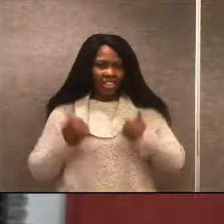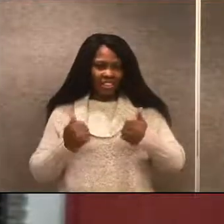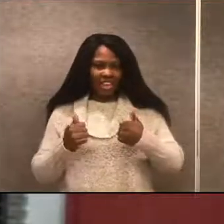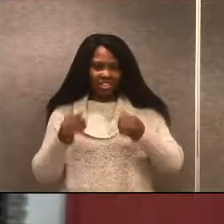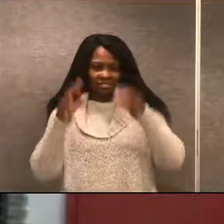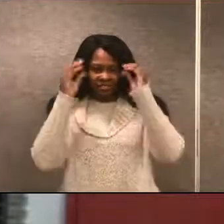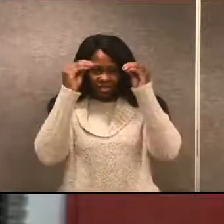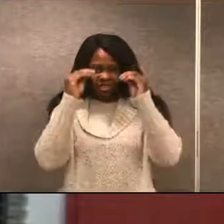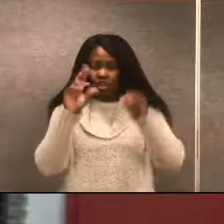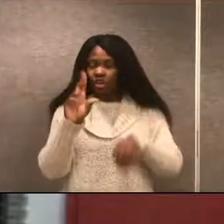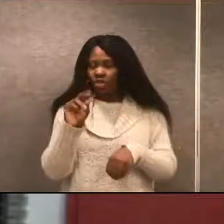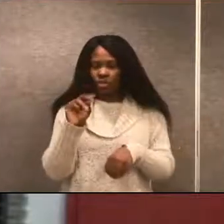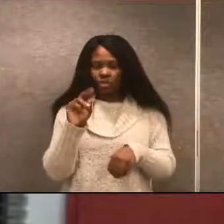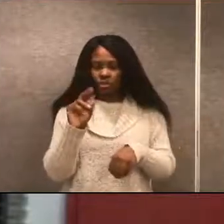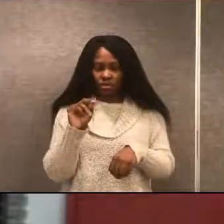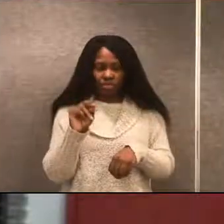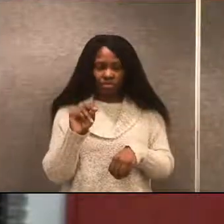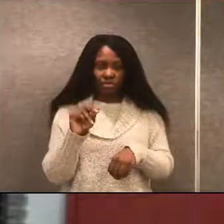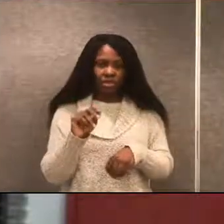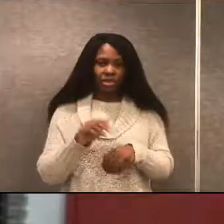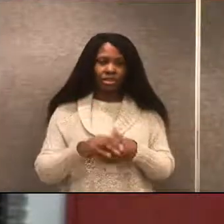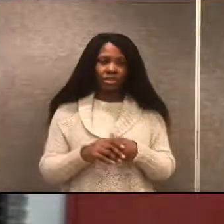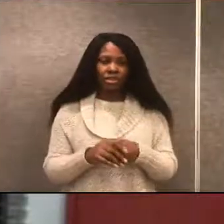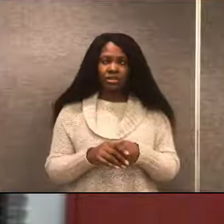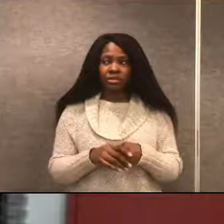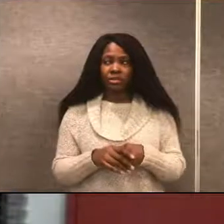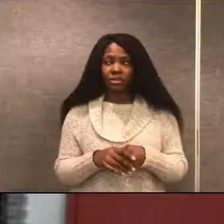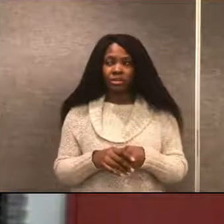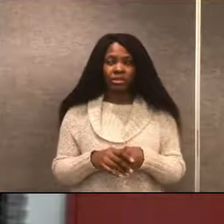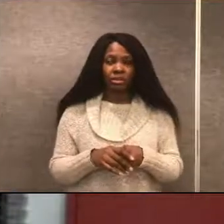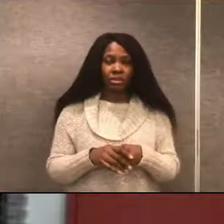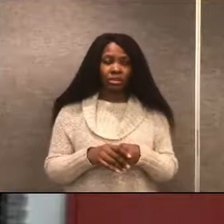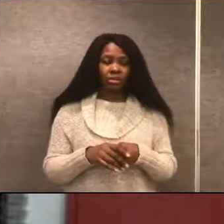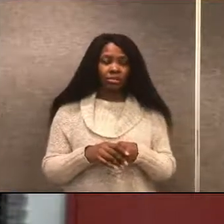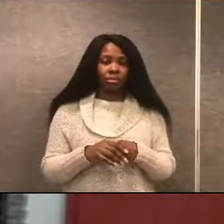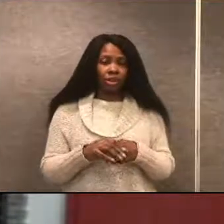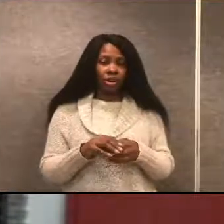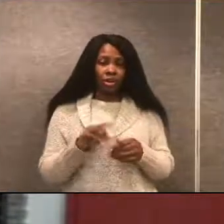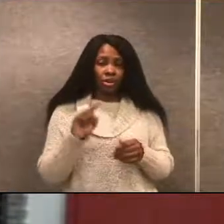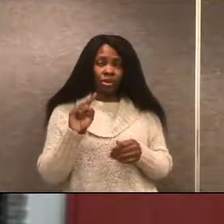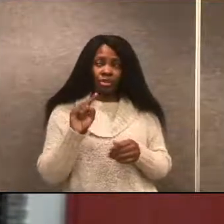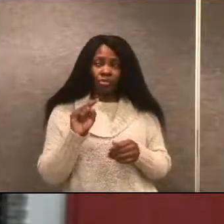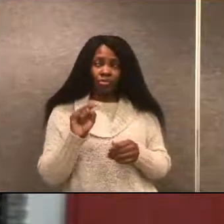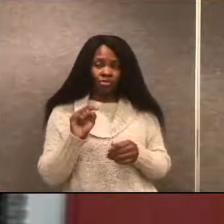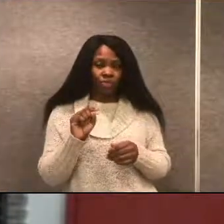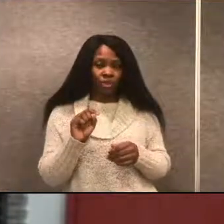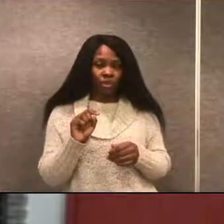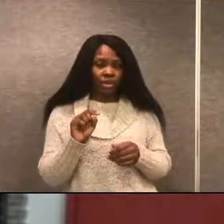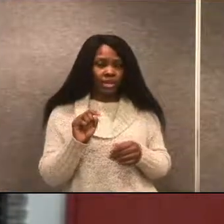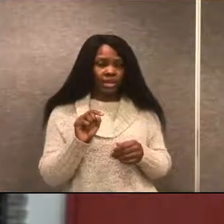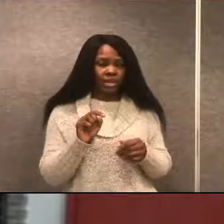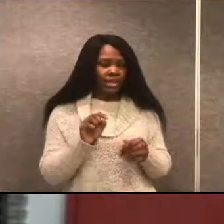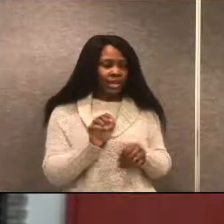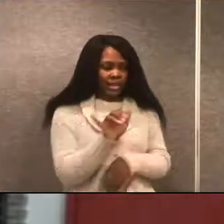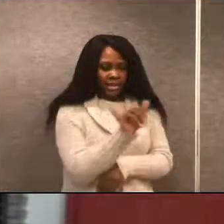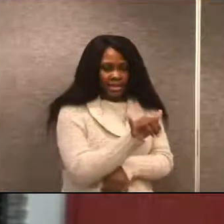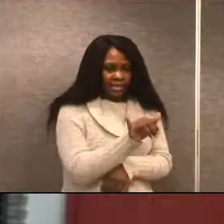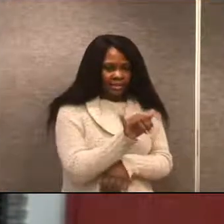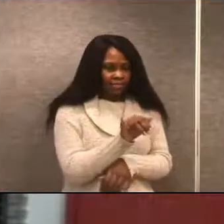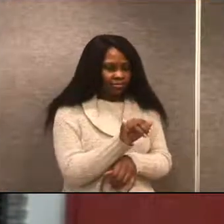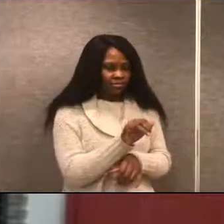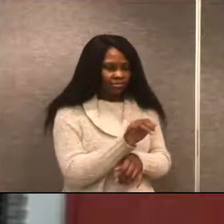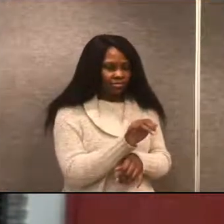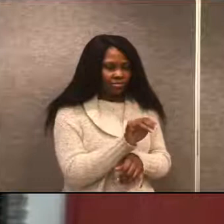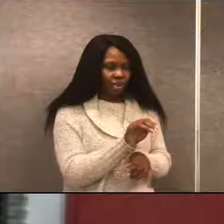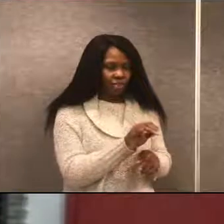in Schoology that's placed in Google Classroom. One of the things is a safer element. I saw on the feed that you got